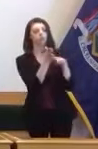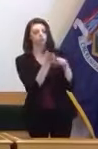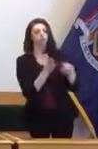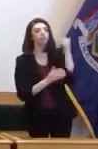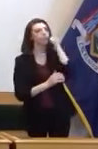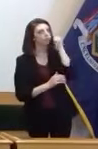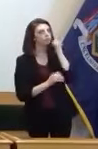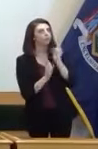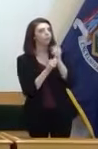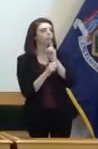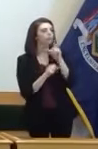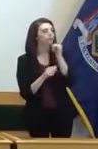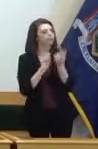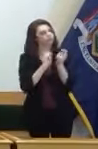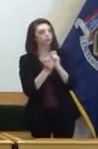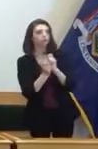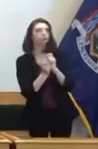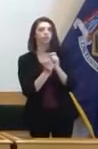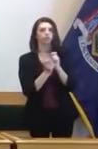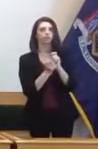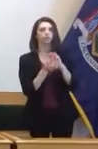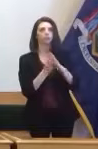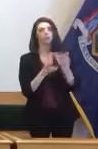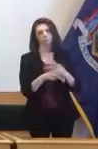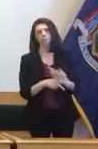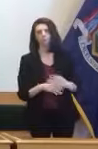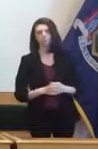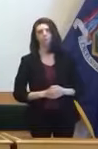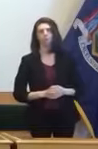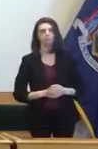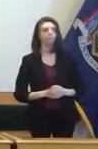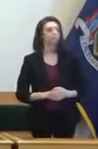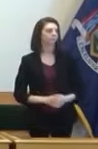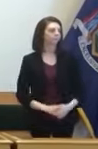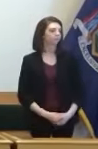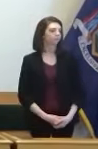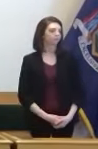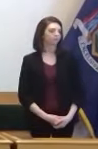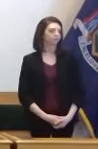no changes in their health status.